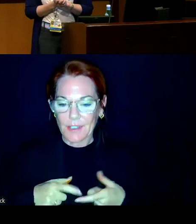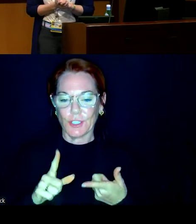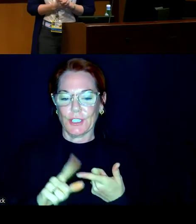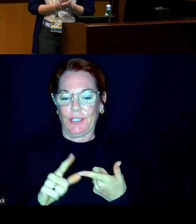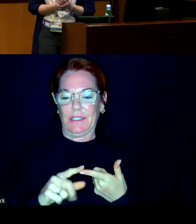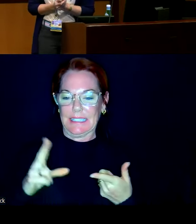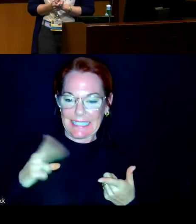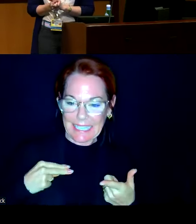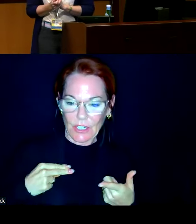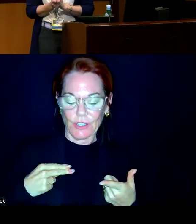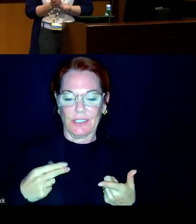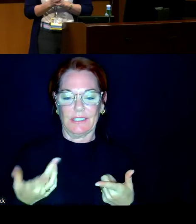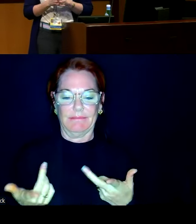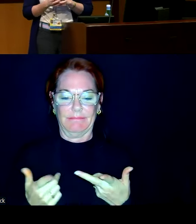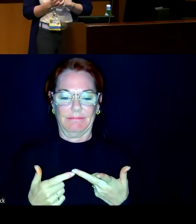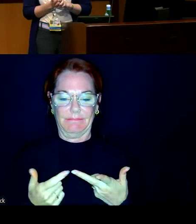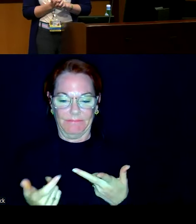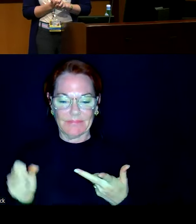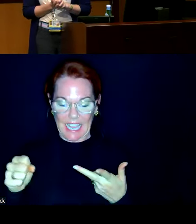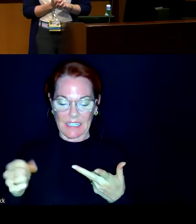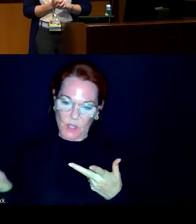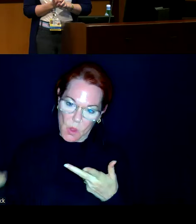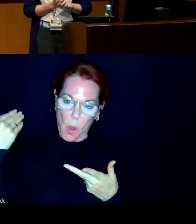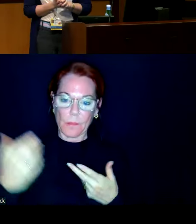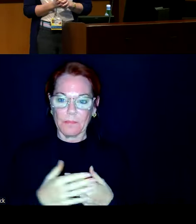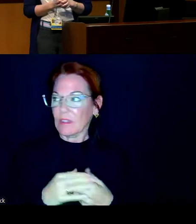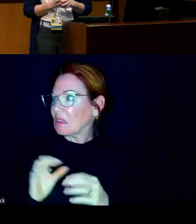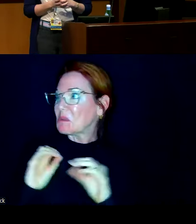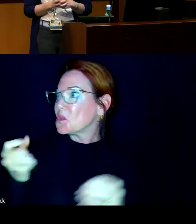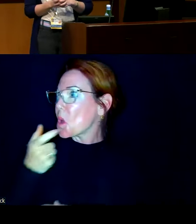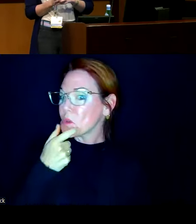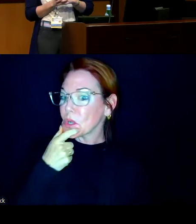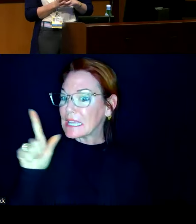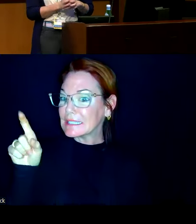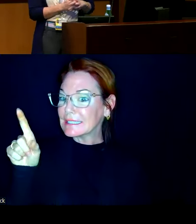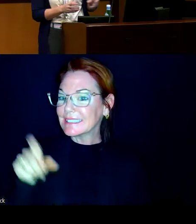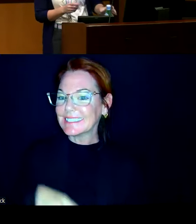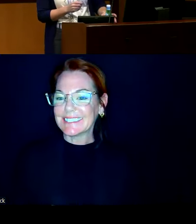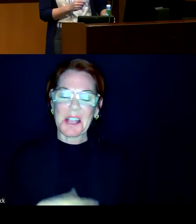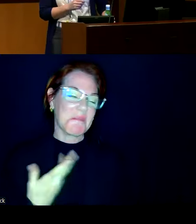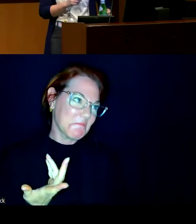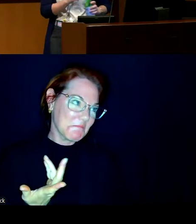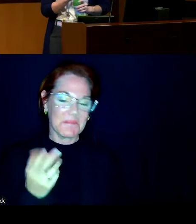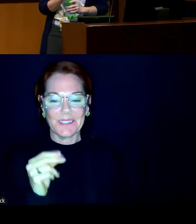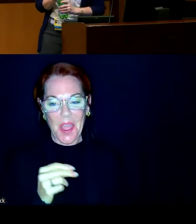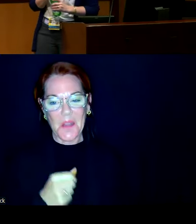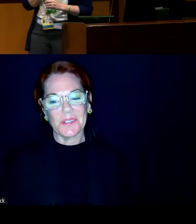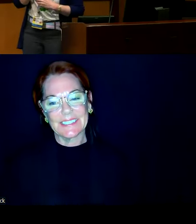pins because they run out really fast. And no cookies back there, though. She